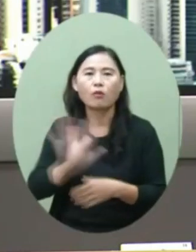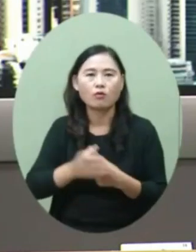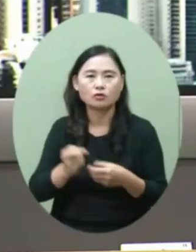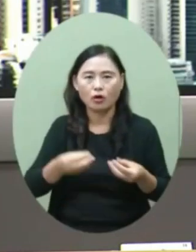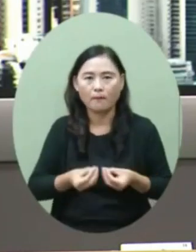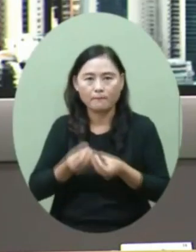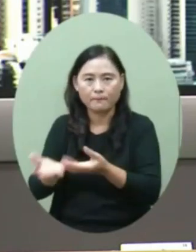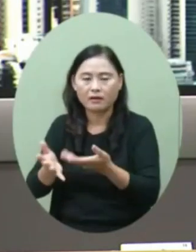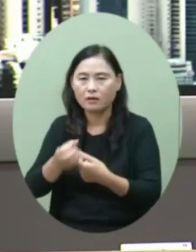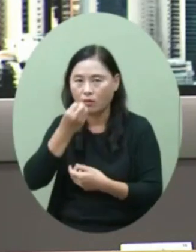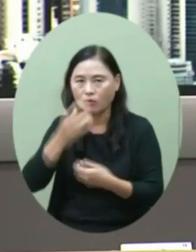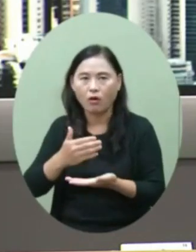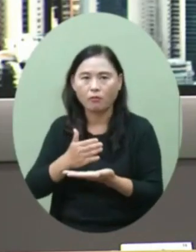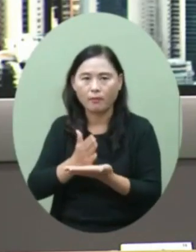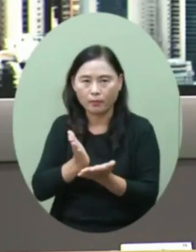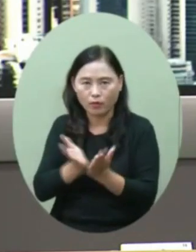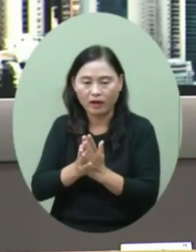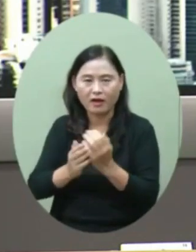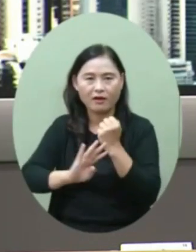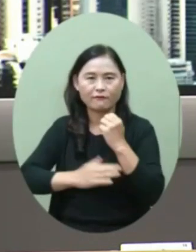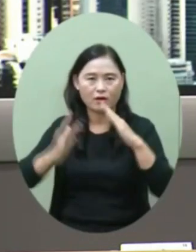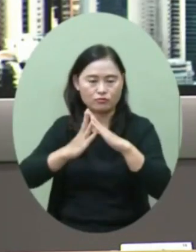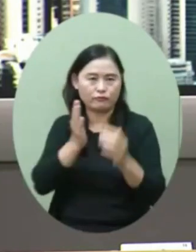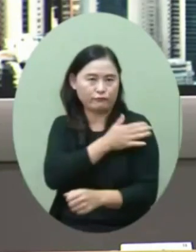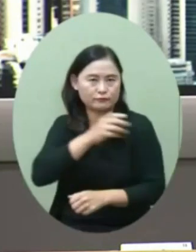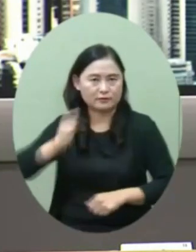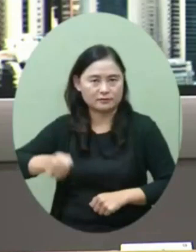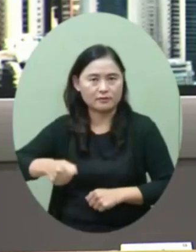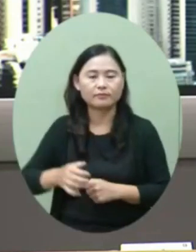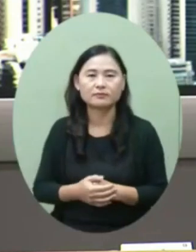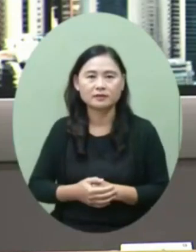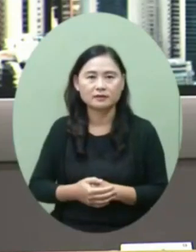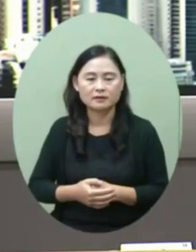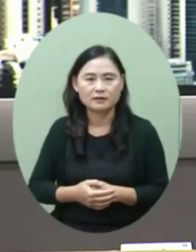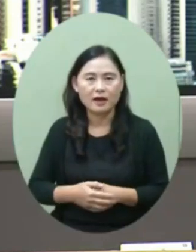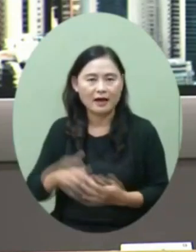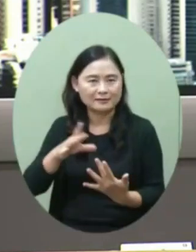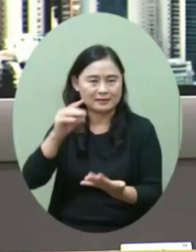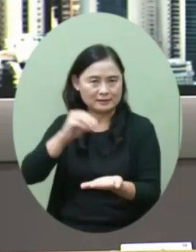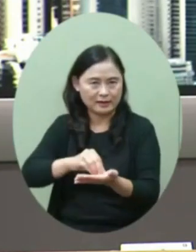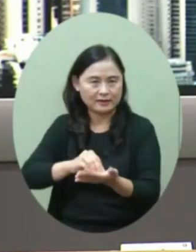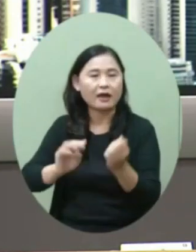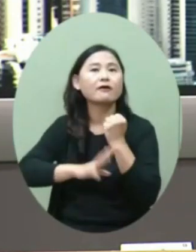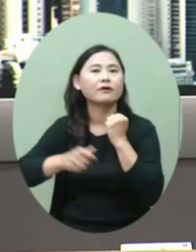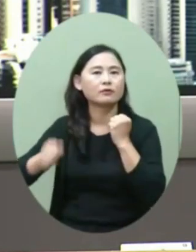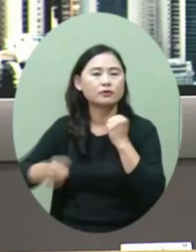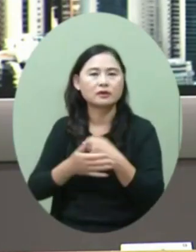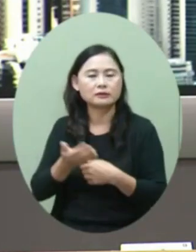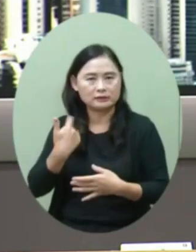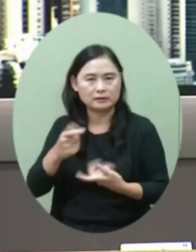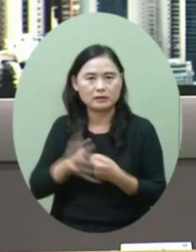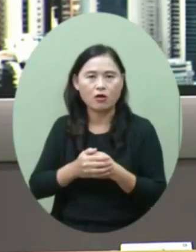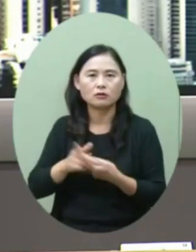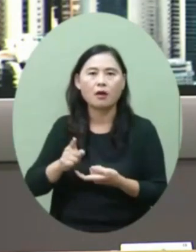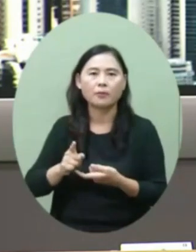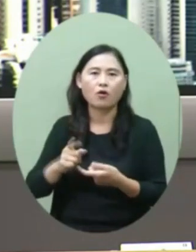ultimately, it's about prosecutions without interference by the Secretary for Justice. Now, there's a